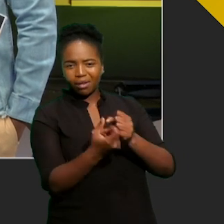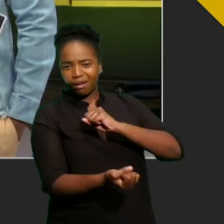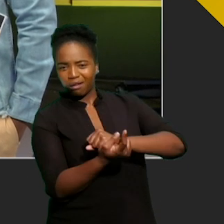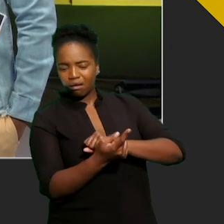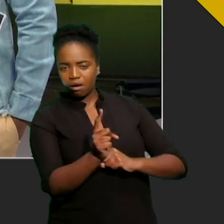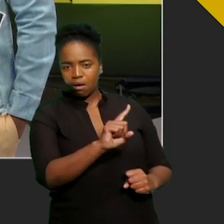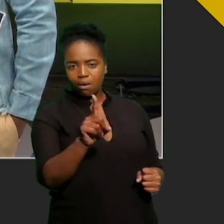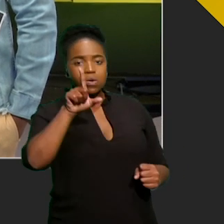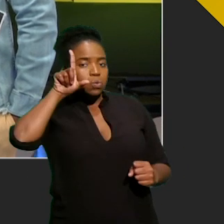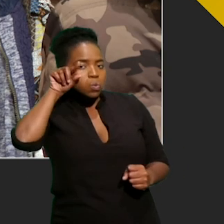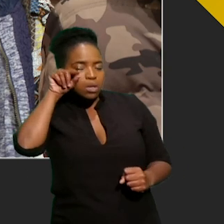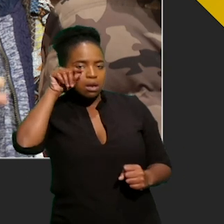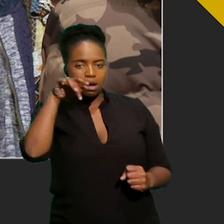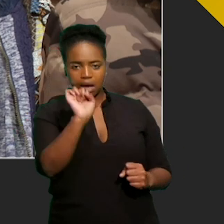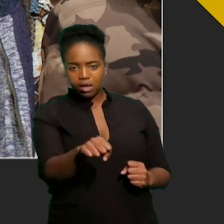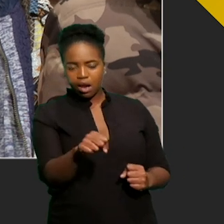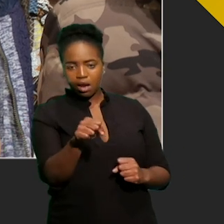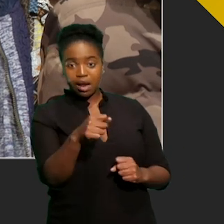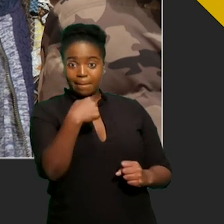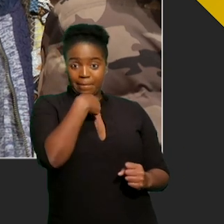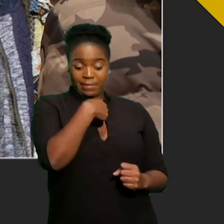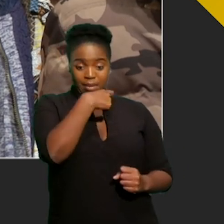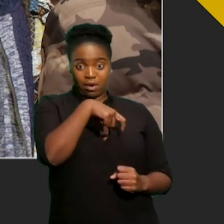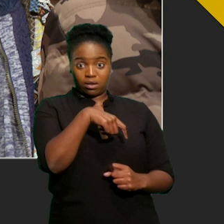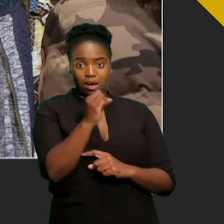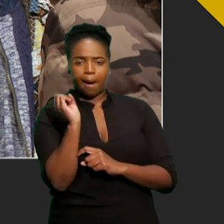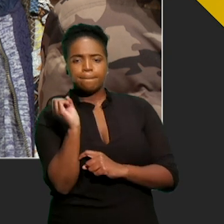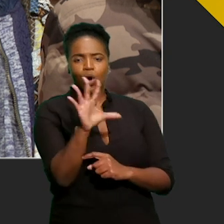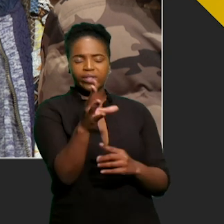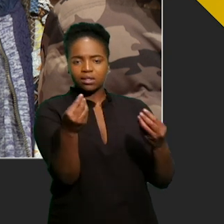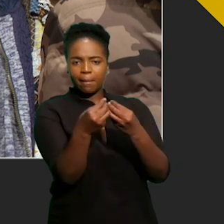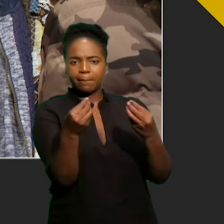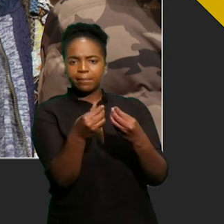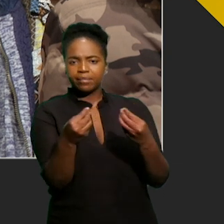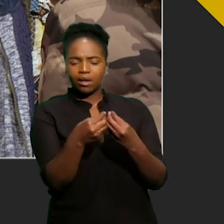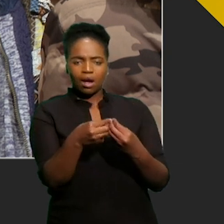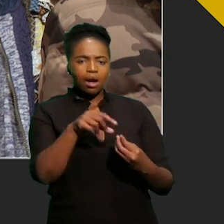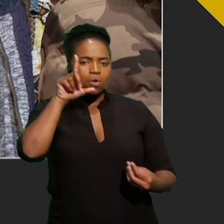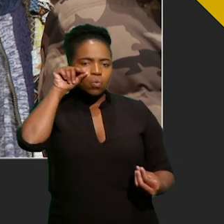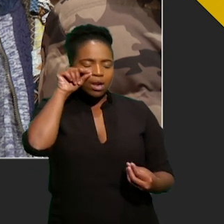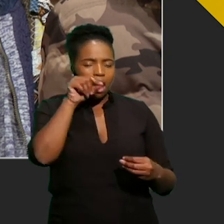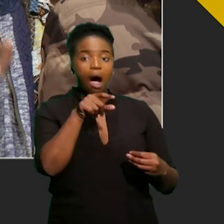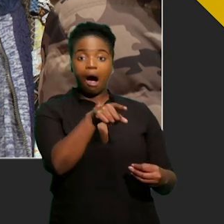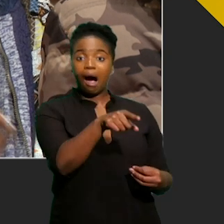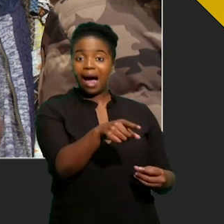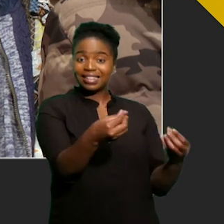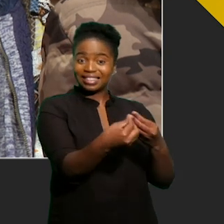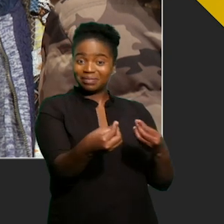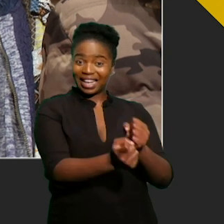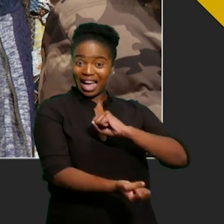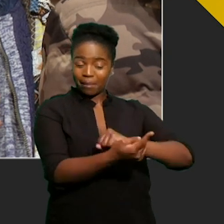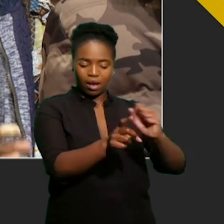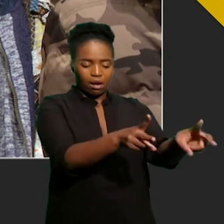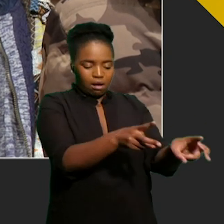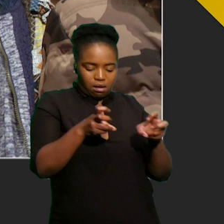Citizen journalism, where I can easily post as a person on the ground and just post it on Twitter. And then I take it, I'm like, oh, so this is